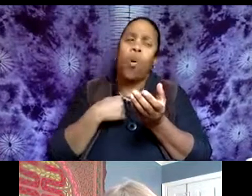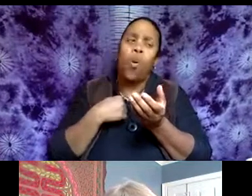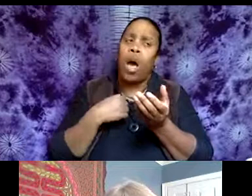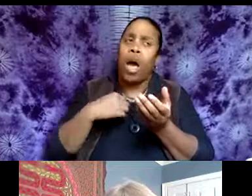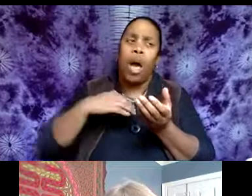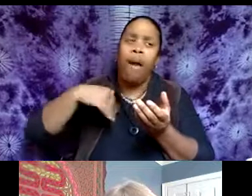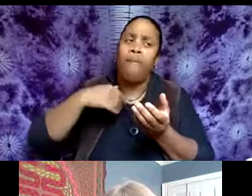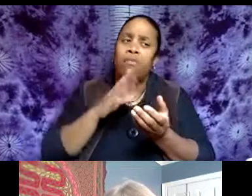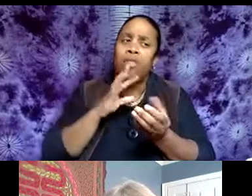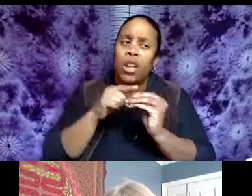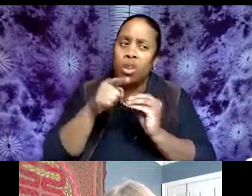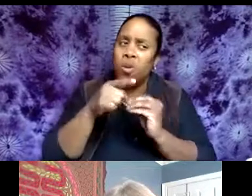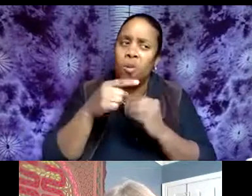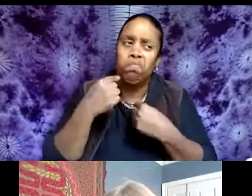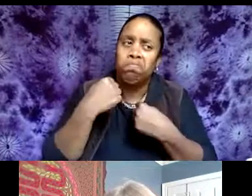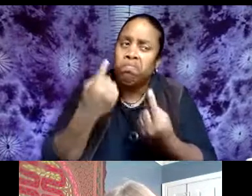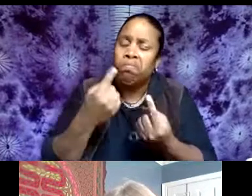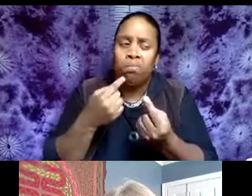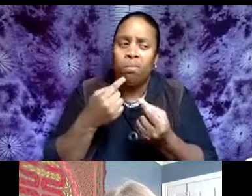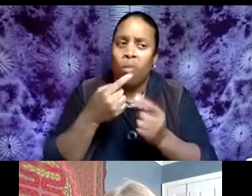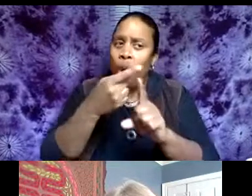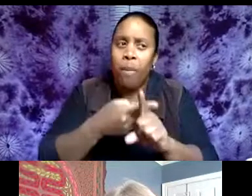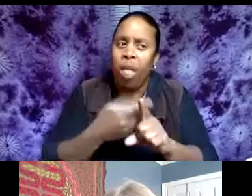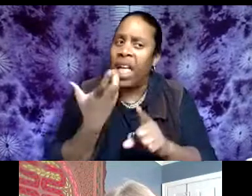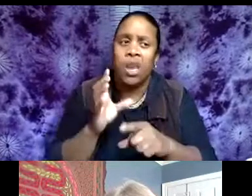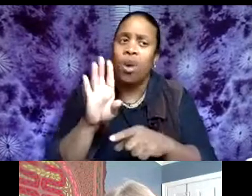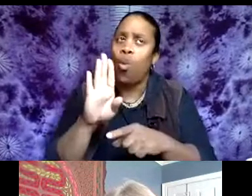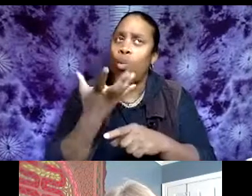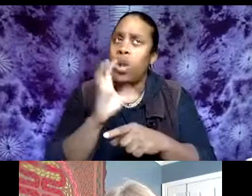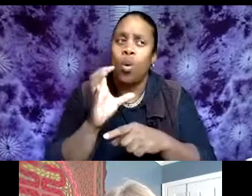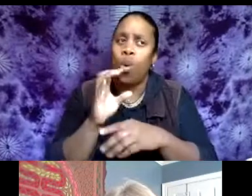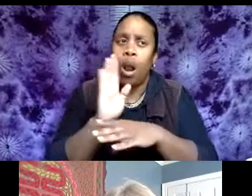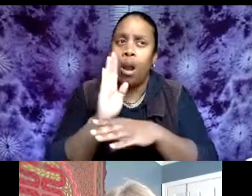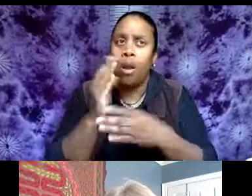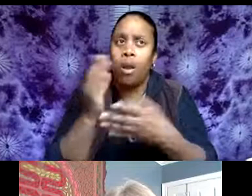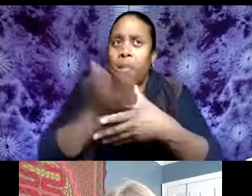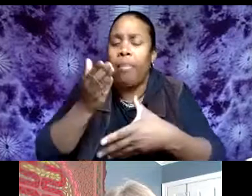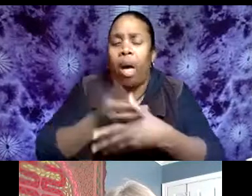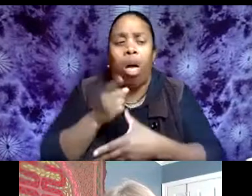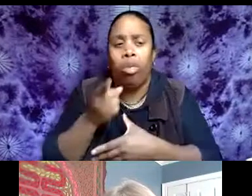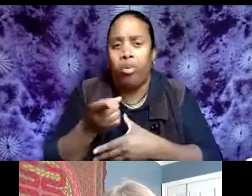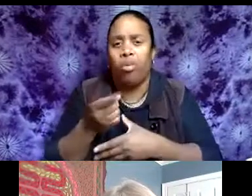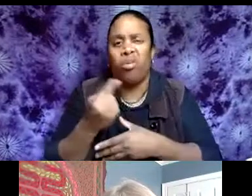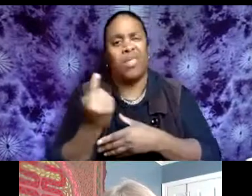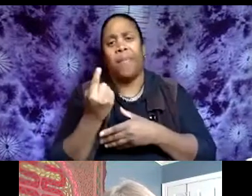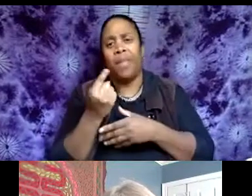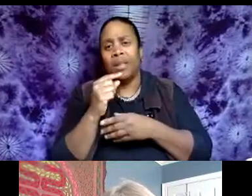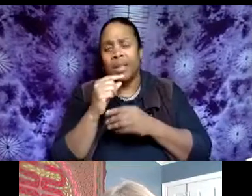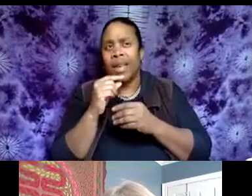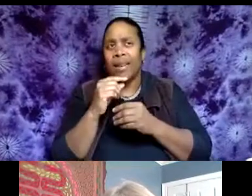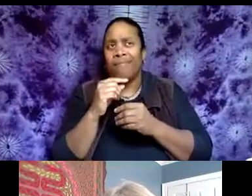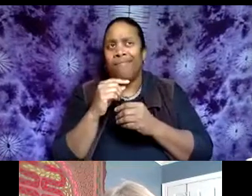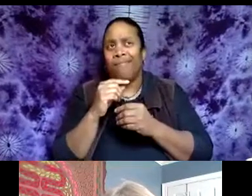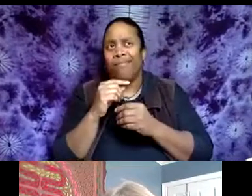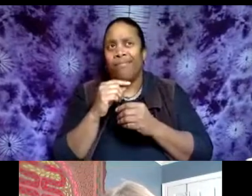So that's the other big phrase that we will tend to hear. And so it is